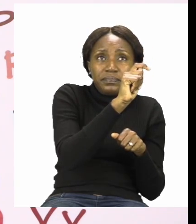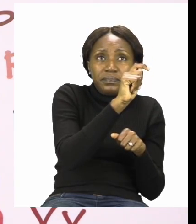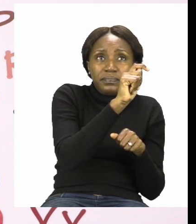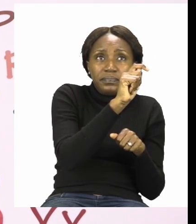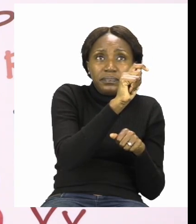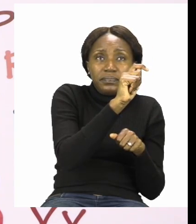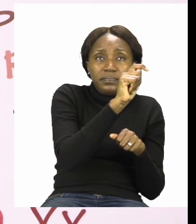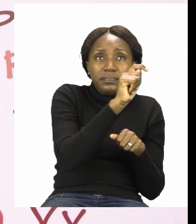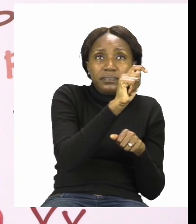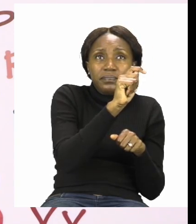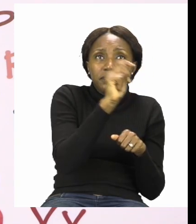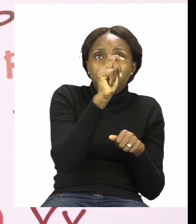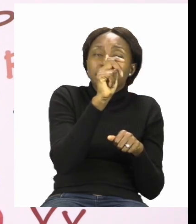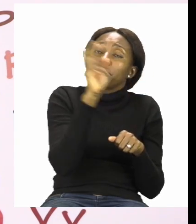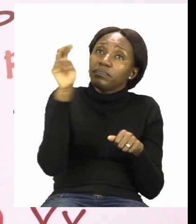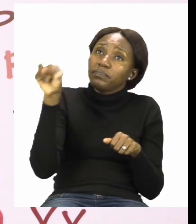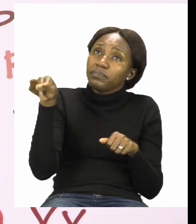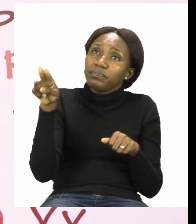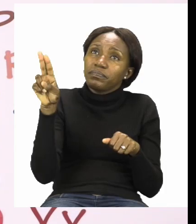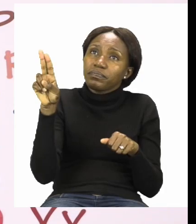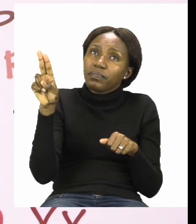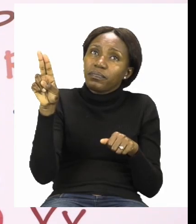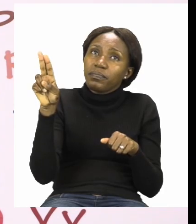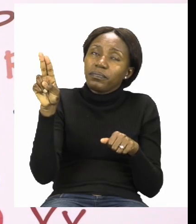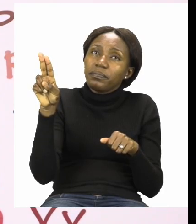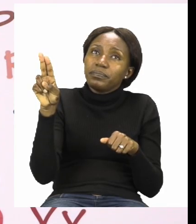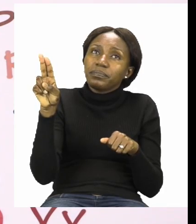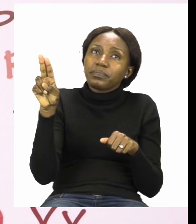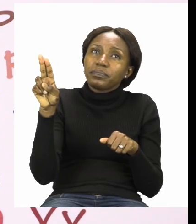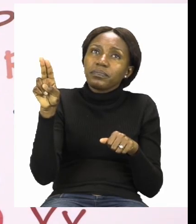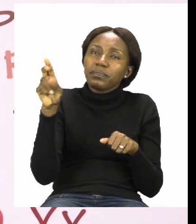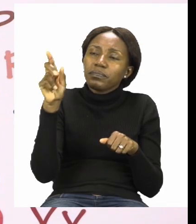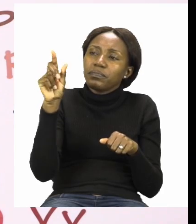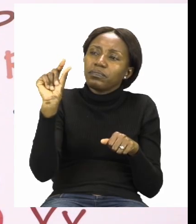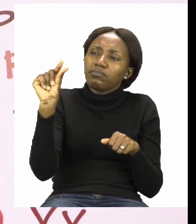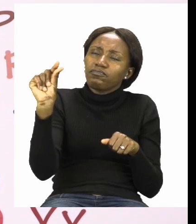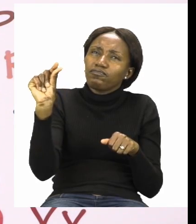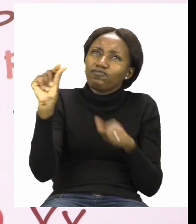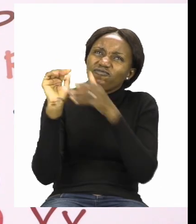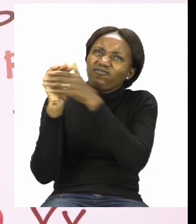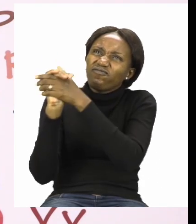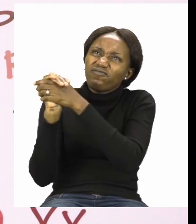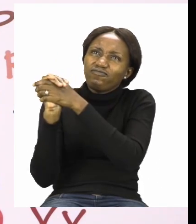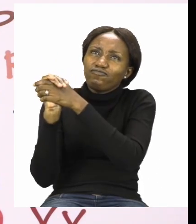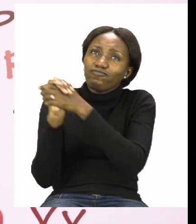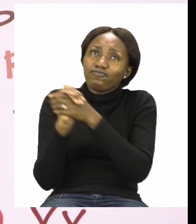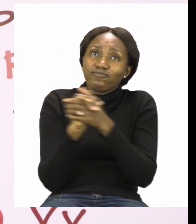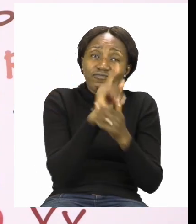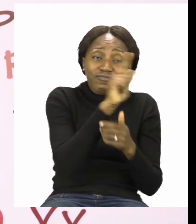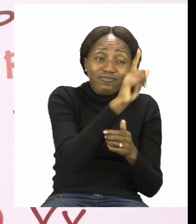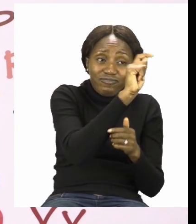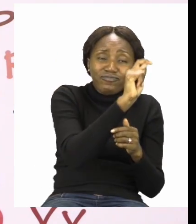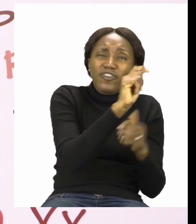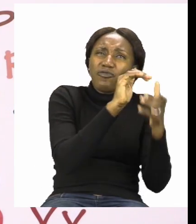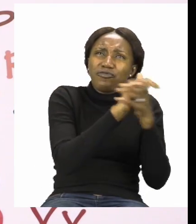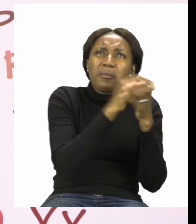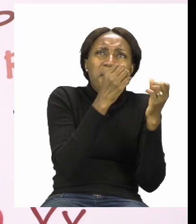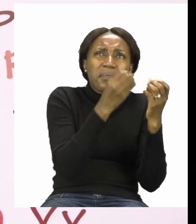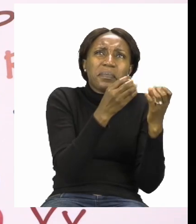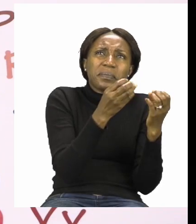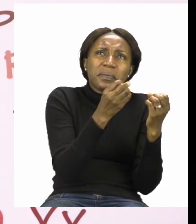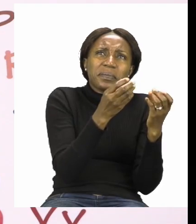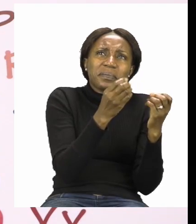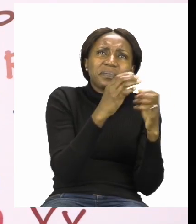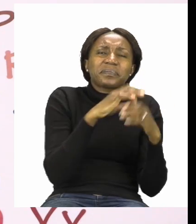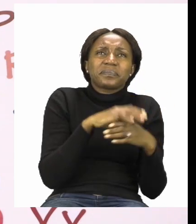and then Mrs. Units likes to stand alone. She has a small group of friends from the number 1 all the way to the